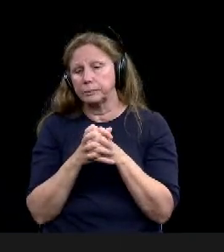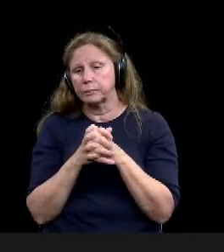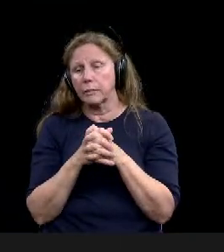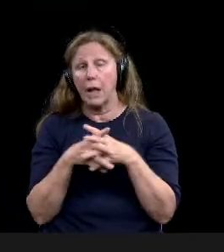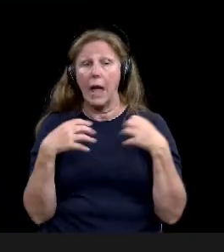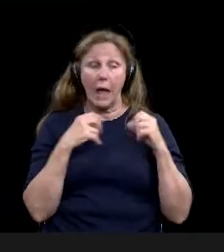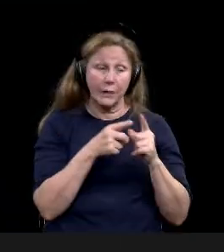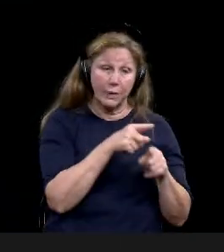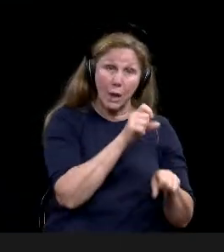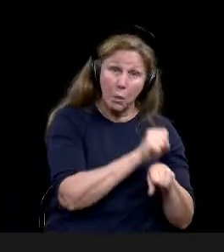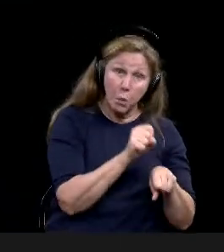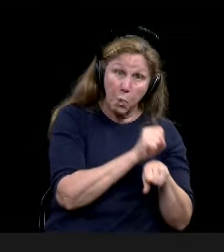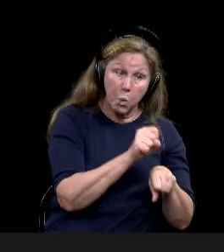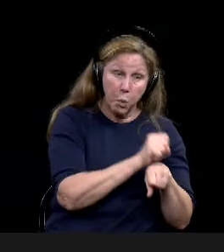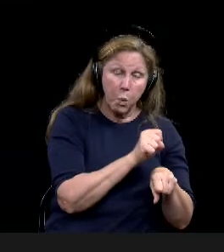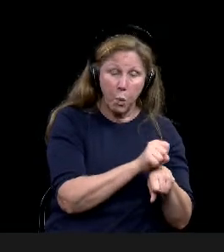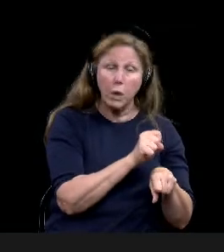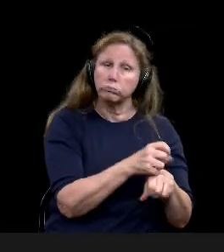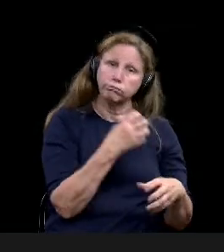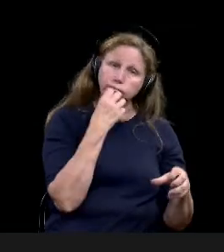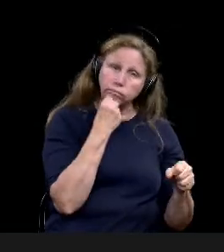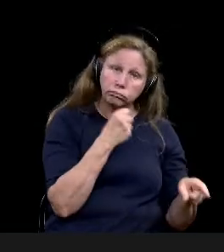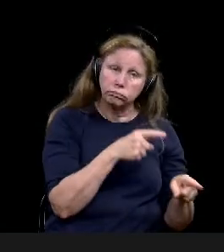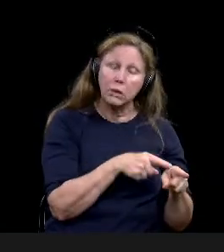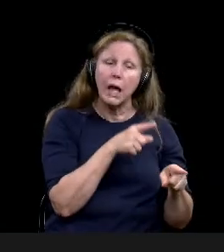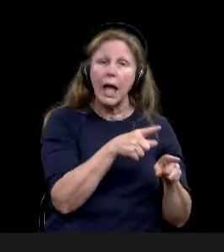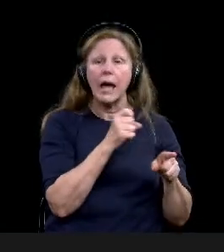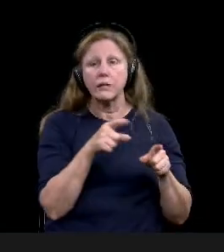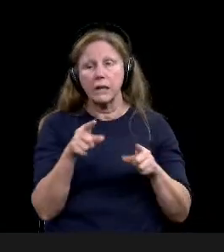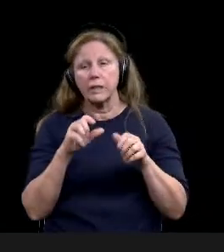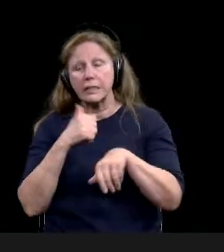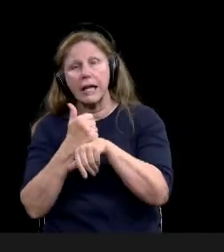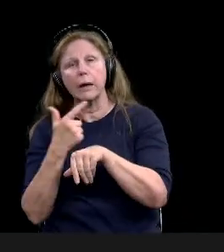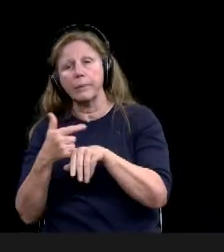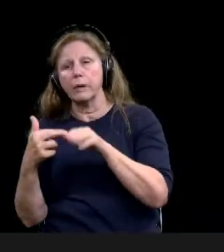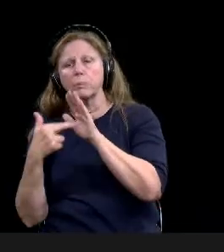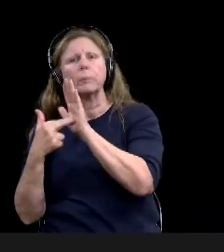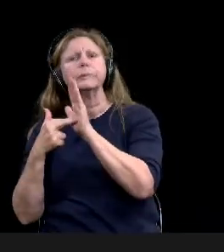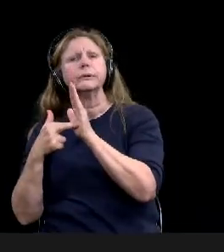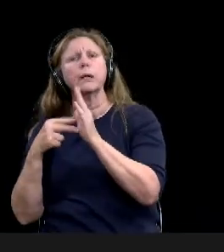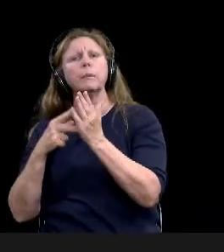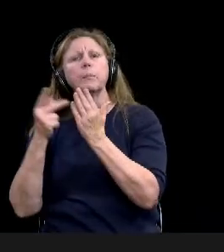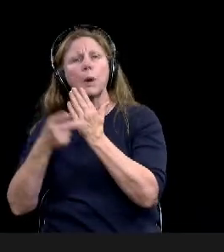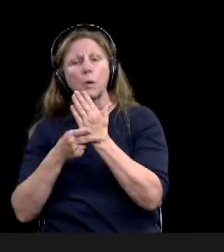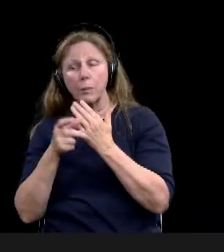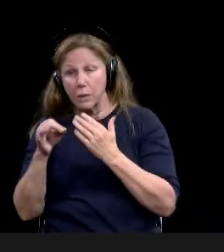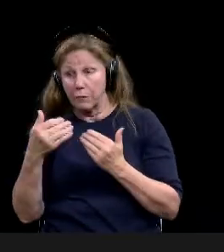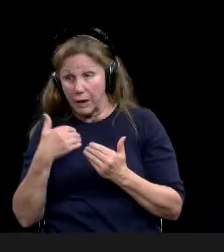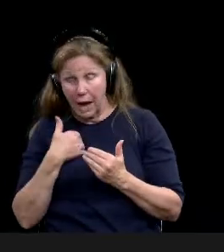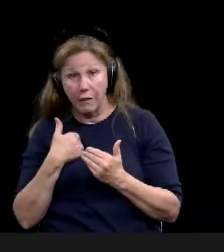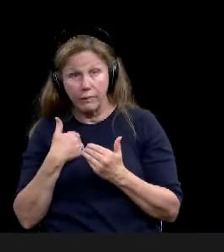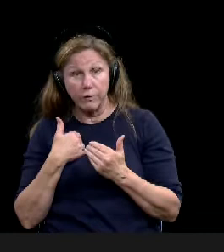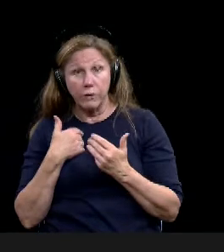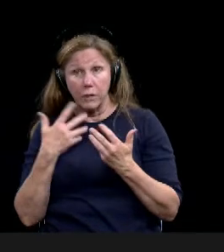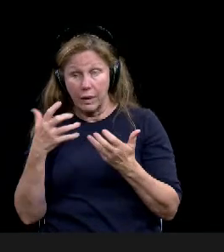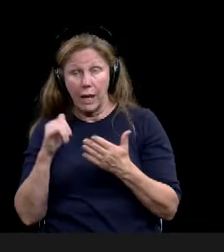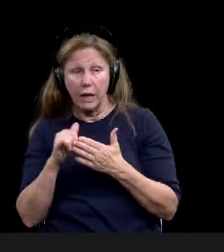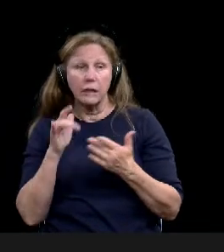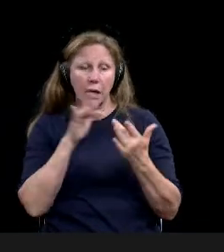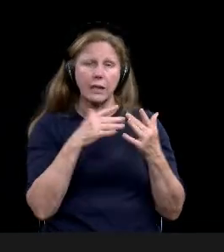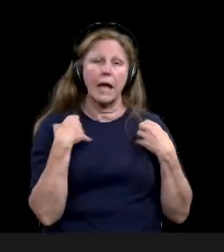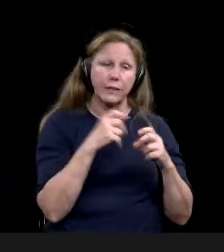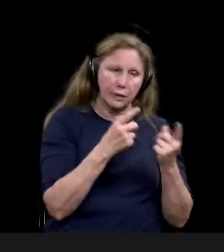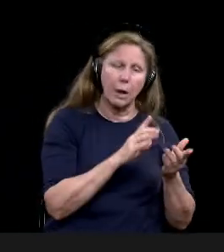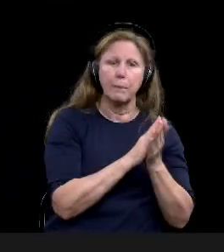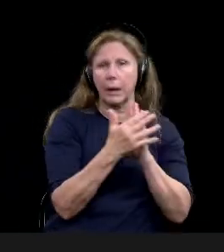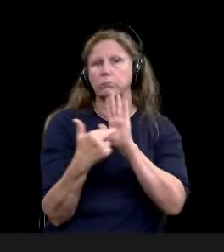out to the health district and become an ambassador. If a formal program doesn't appeal to you though, you can still be a